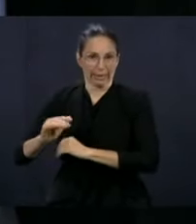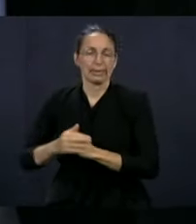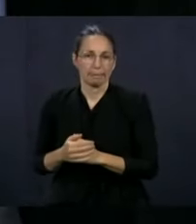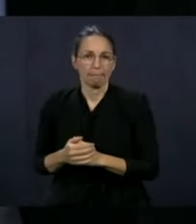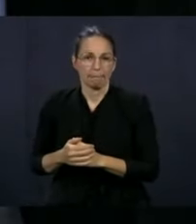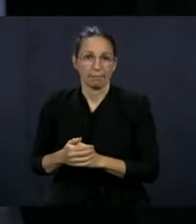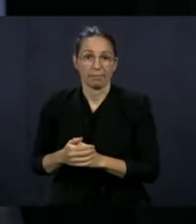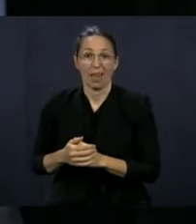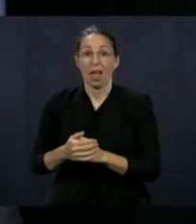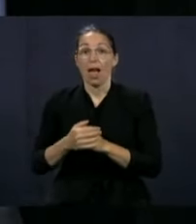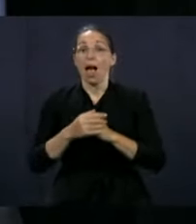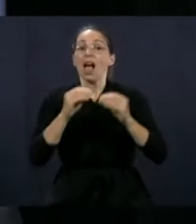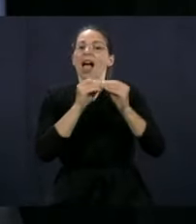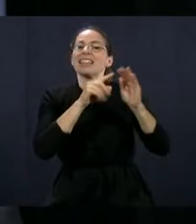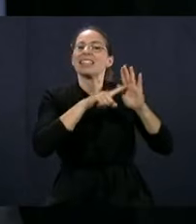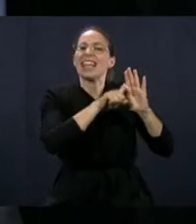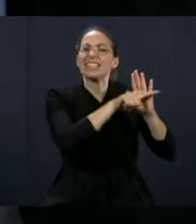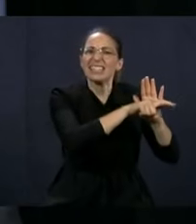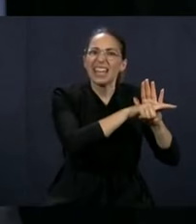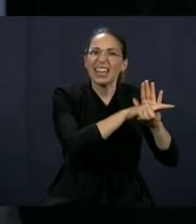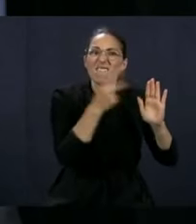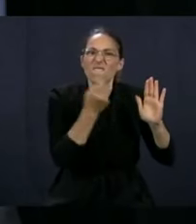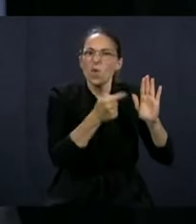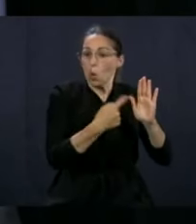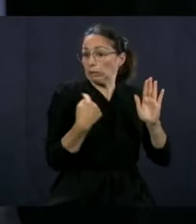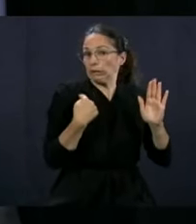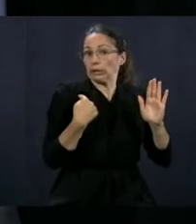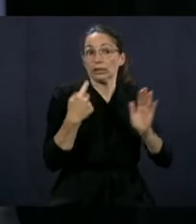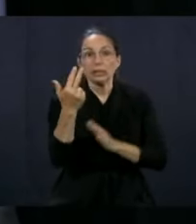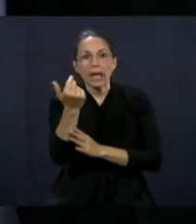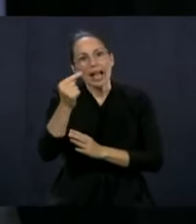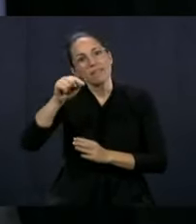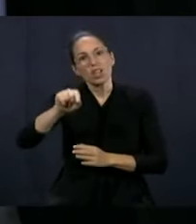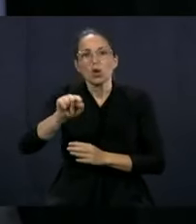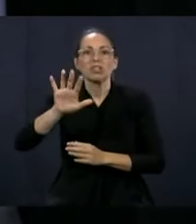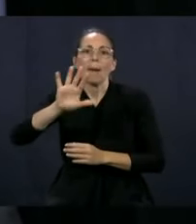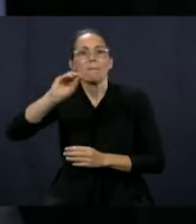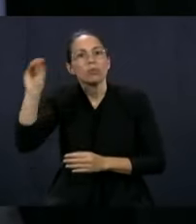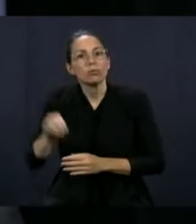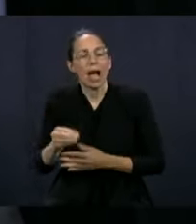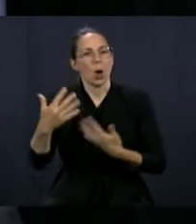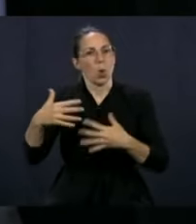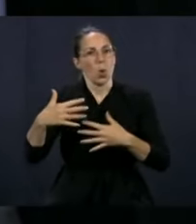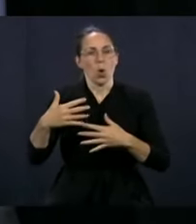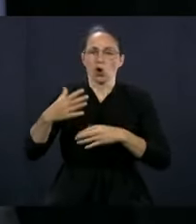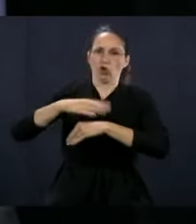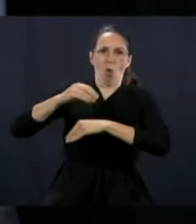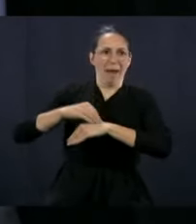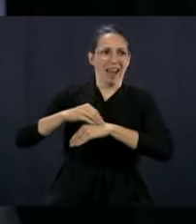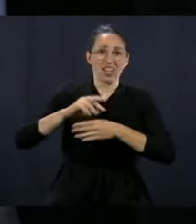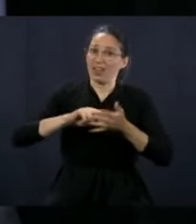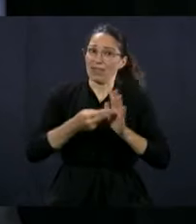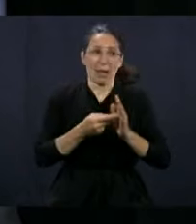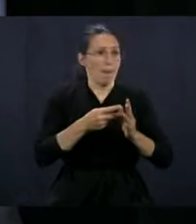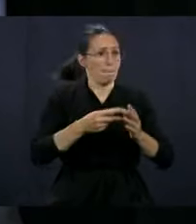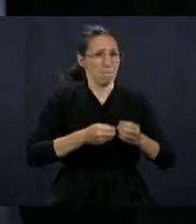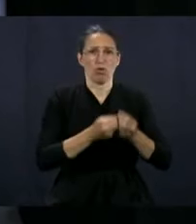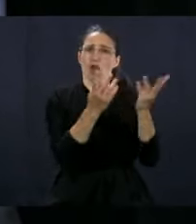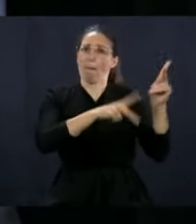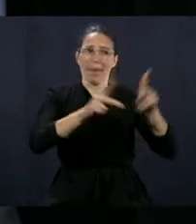down. The unemployment rate, which according to the latest statistic was at 13.7%, so there's still a lot of people not